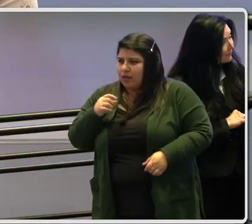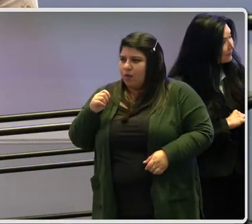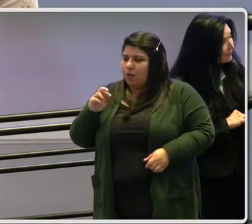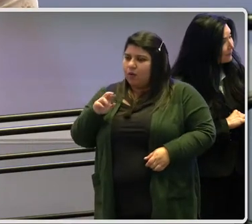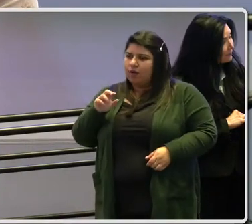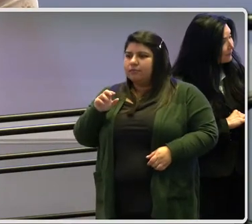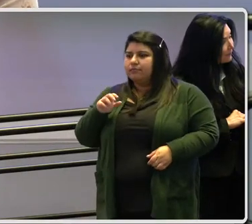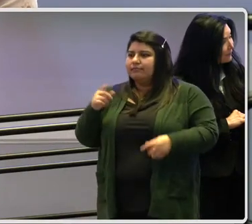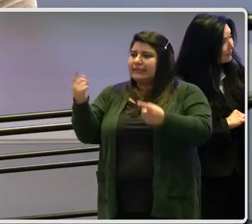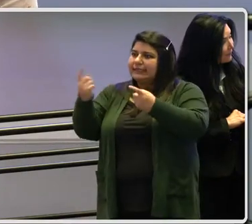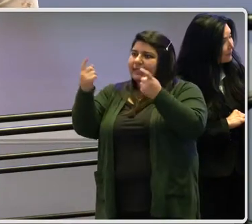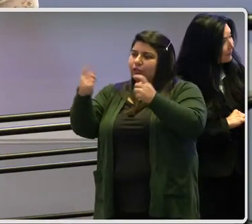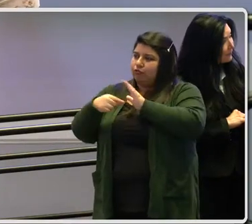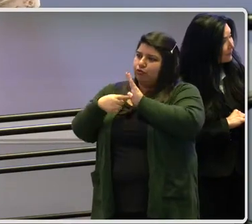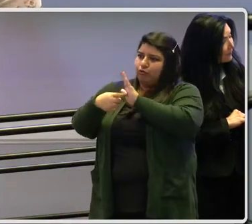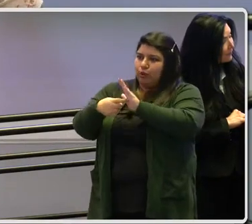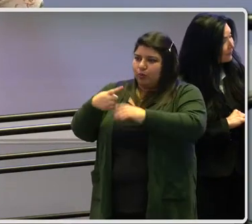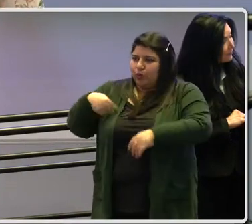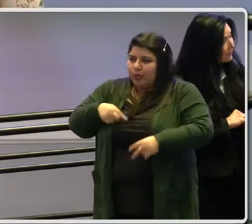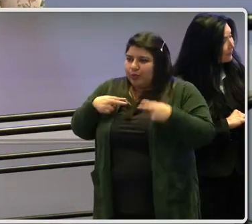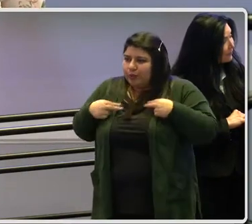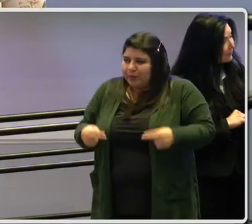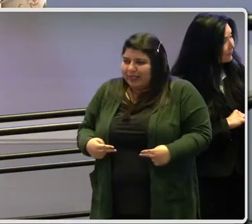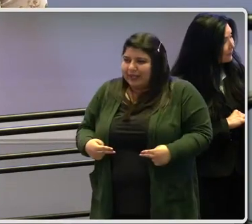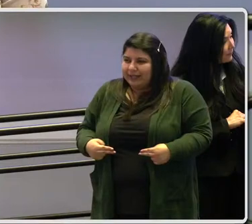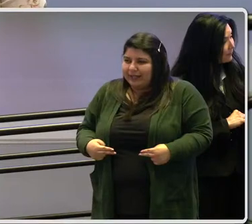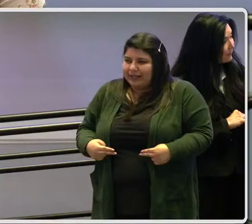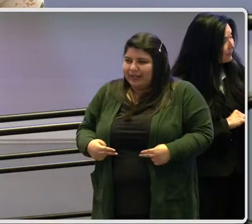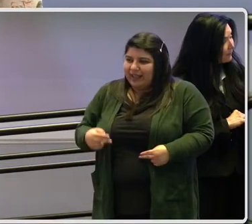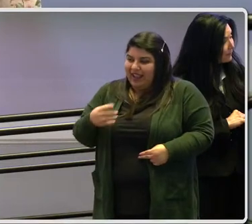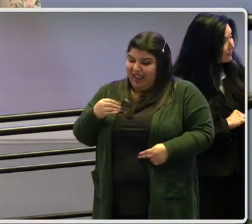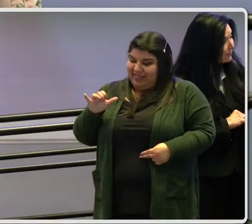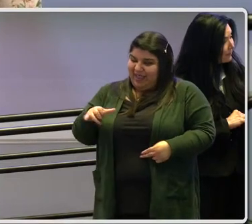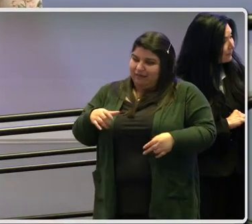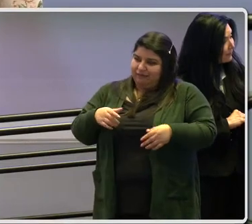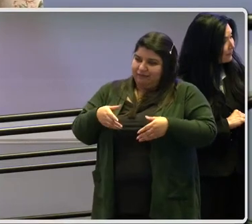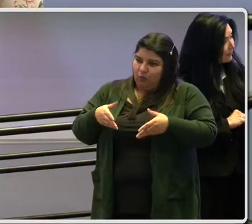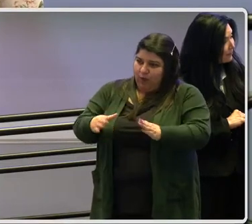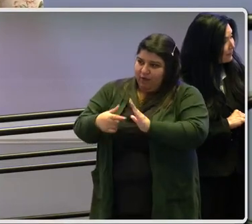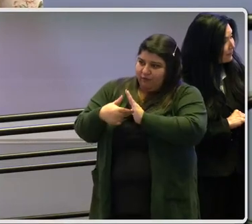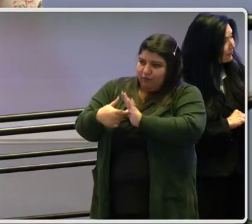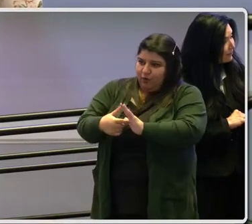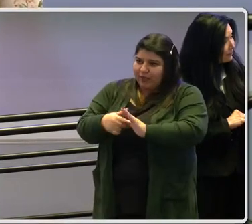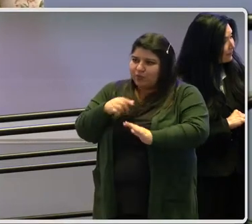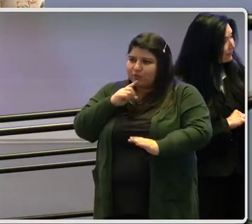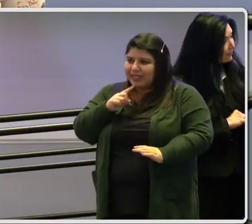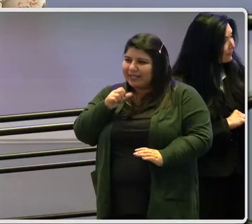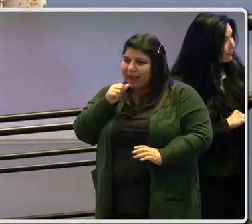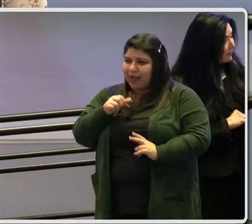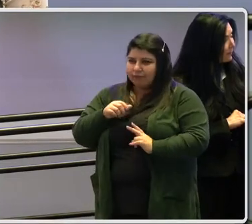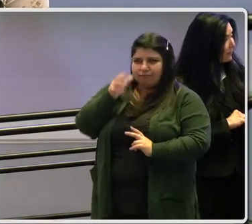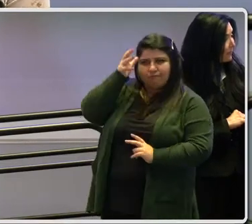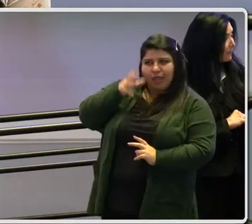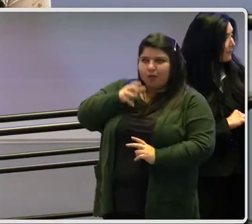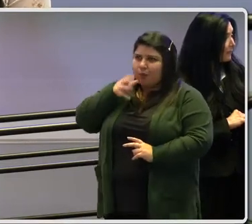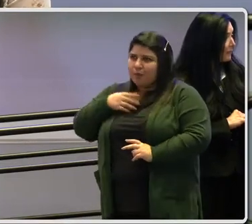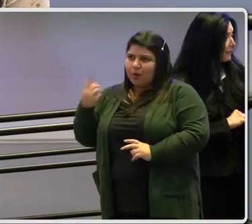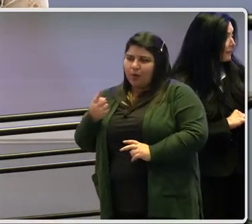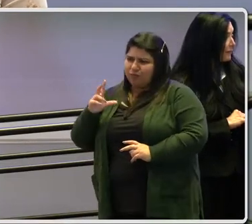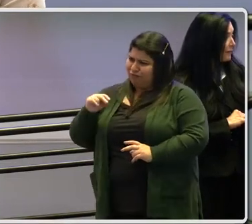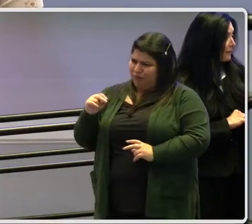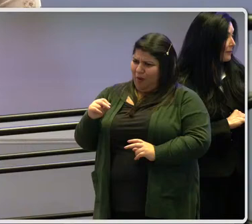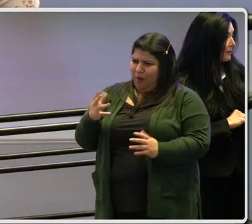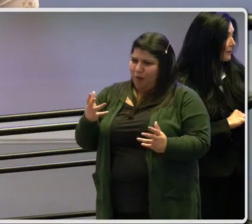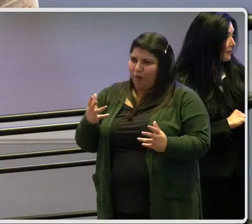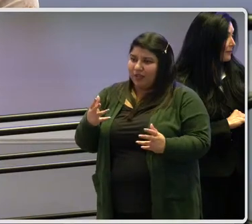and a celebration of like what makes us human. And just like that avenue of expression, it really is not binary. And because of Lori, I had been